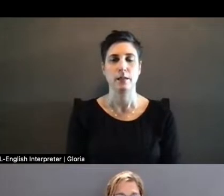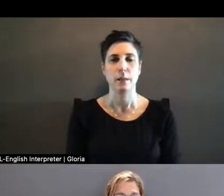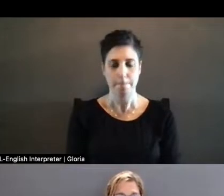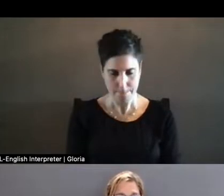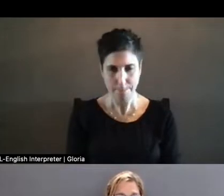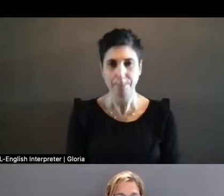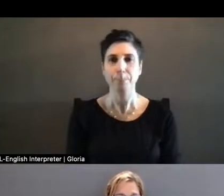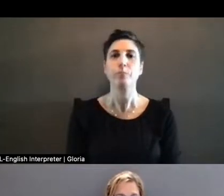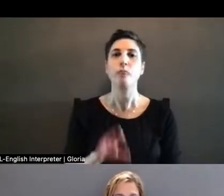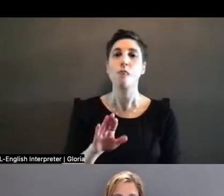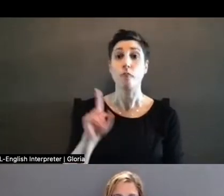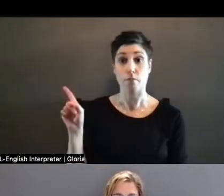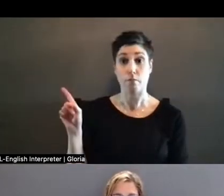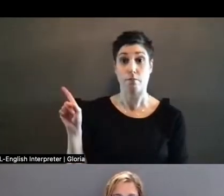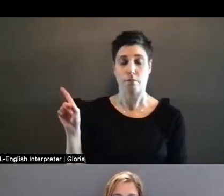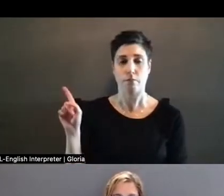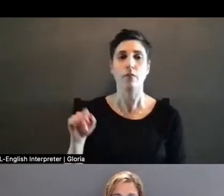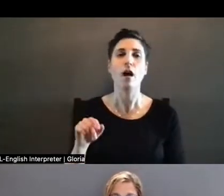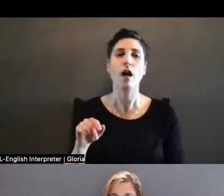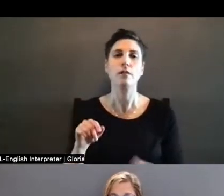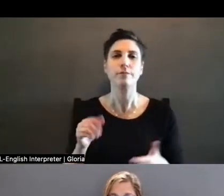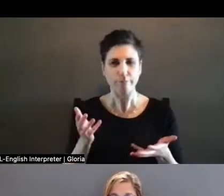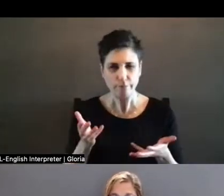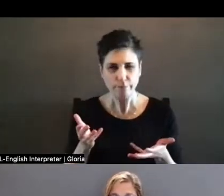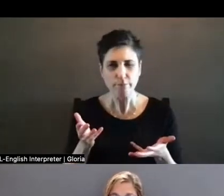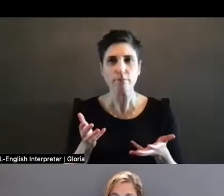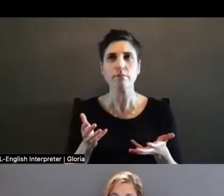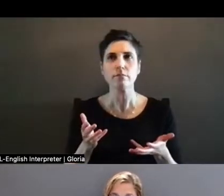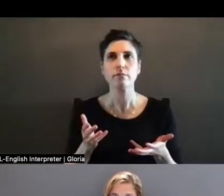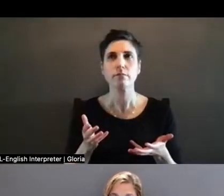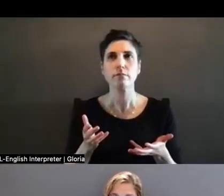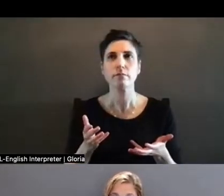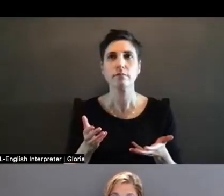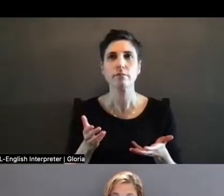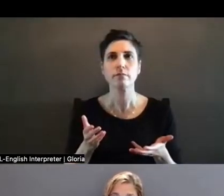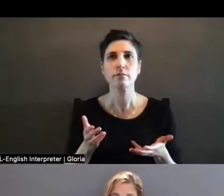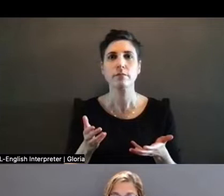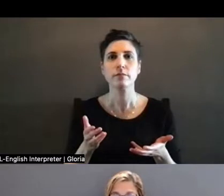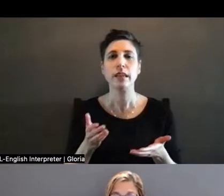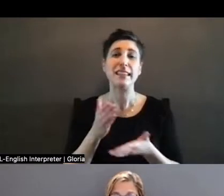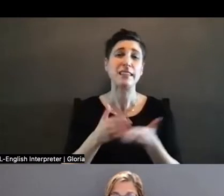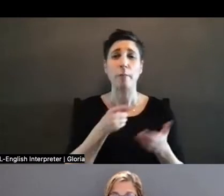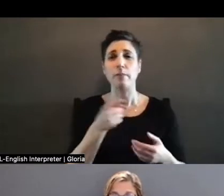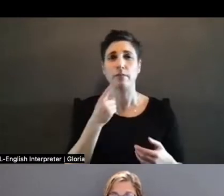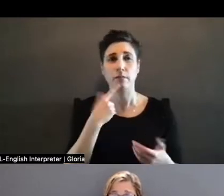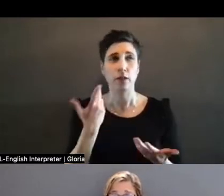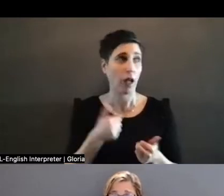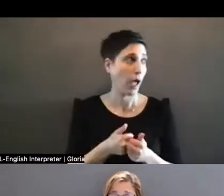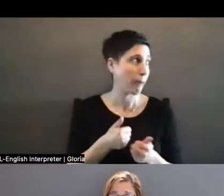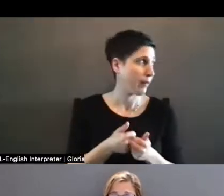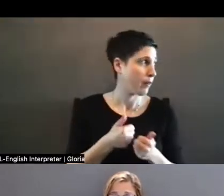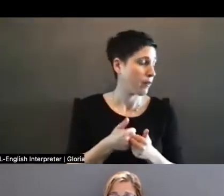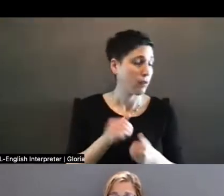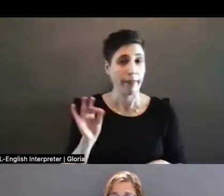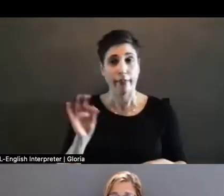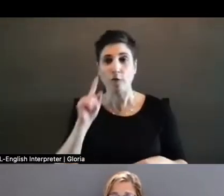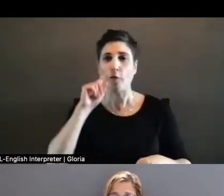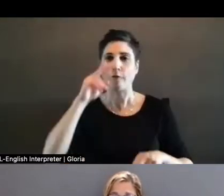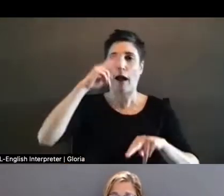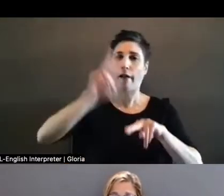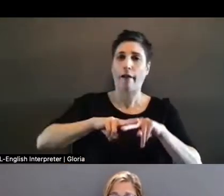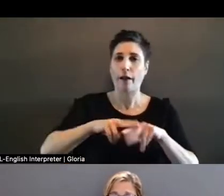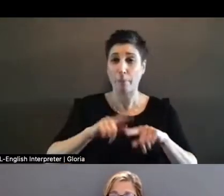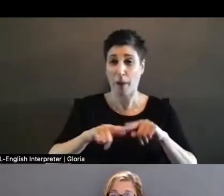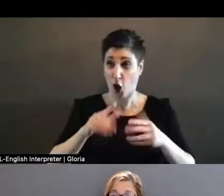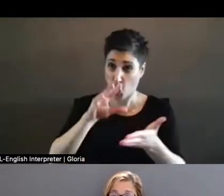Perfect, thank you. Now, I know that some people will brush off gaming as just for fun, but it's important to